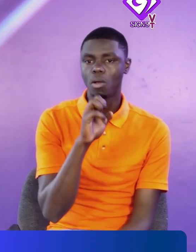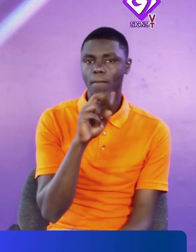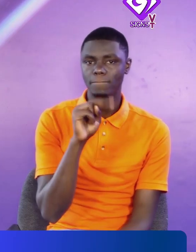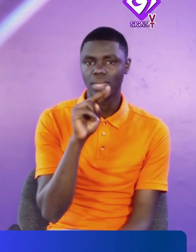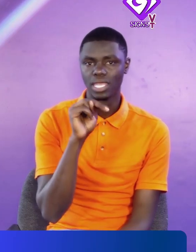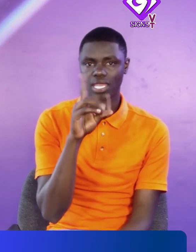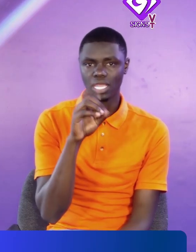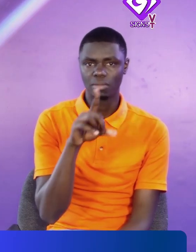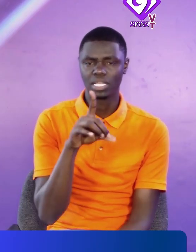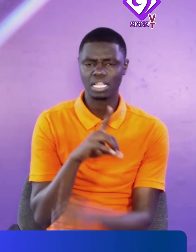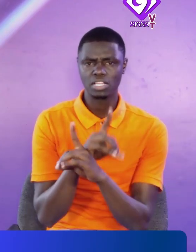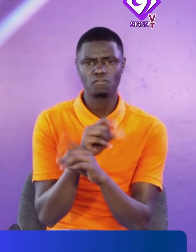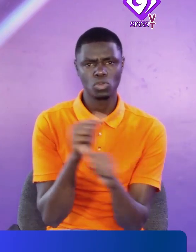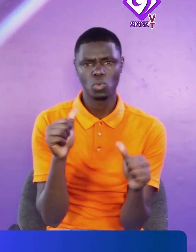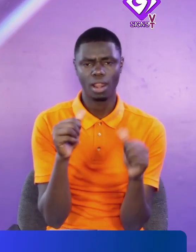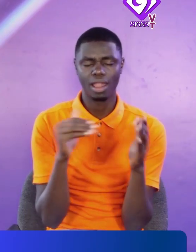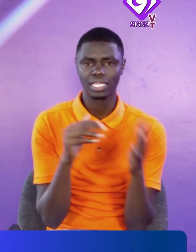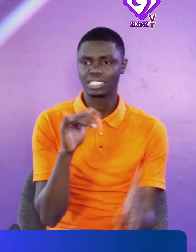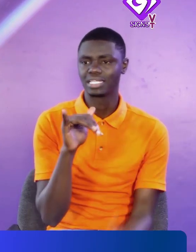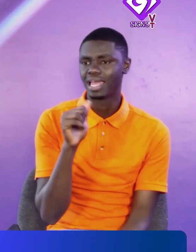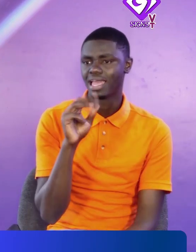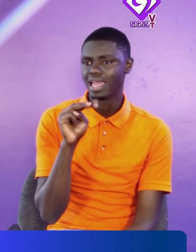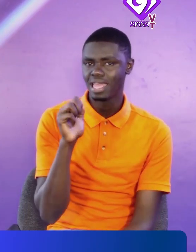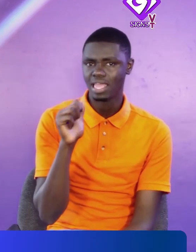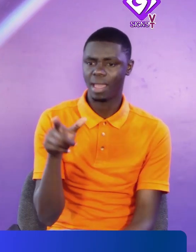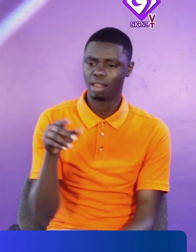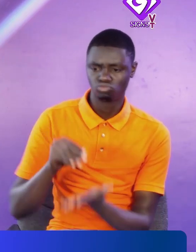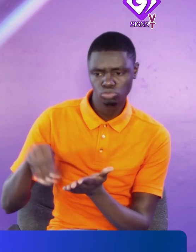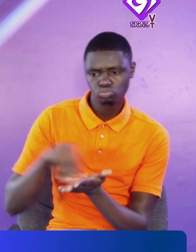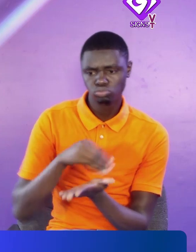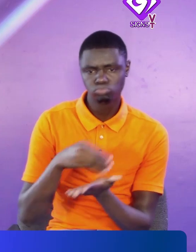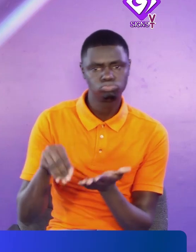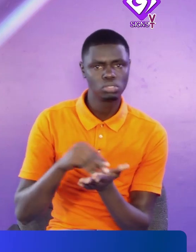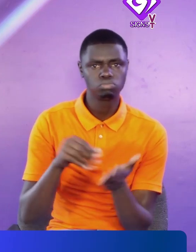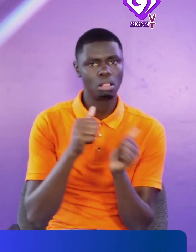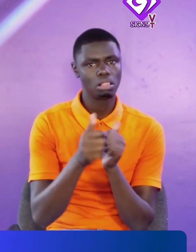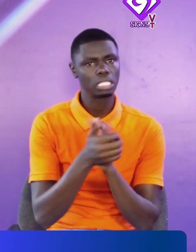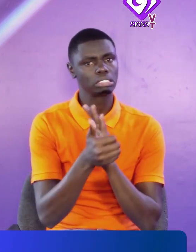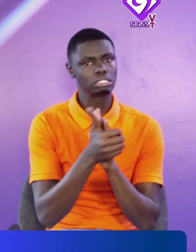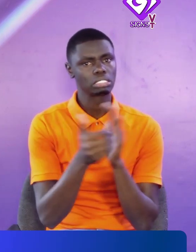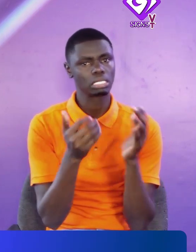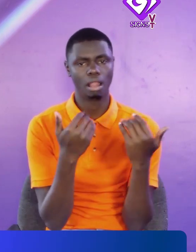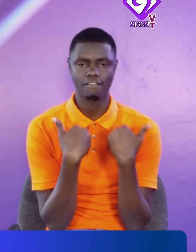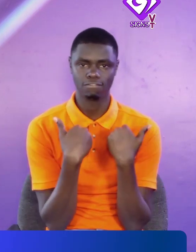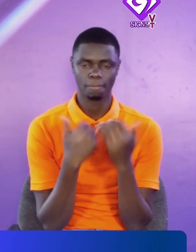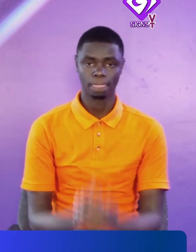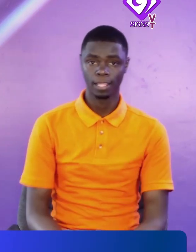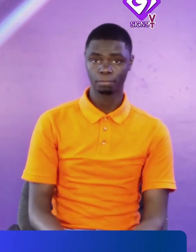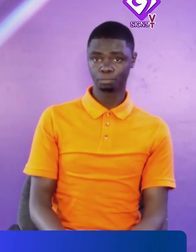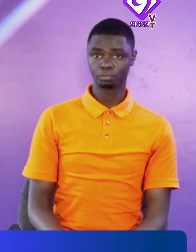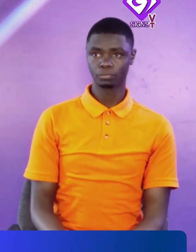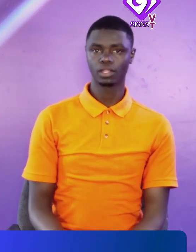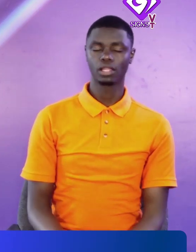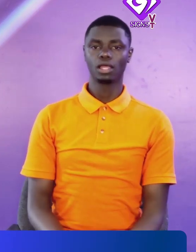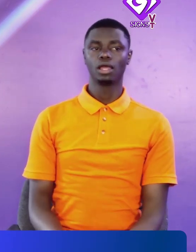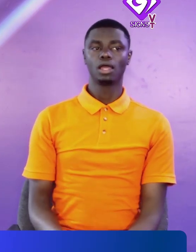against Yamal, akona pace, akona dribbling, akona skills. And if tulikuwa na doubt